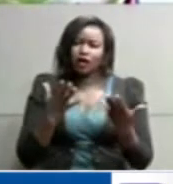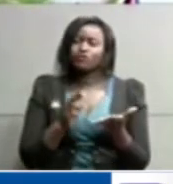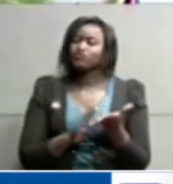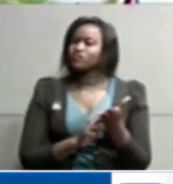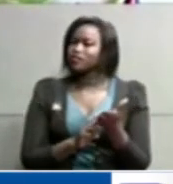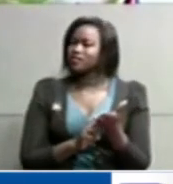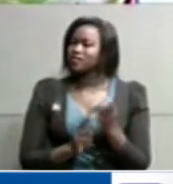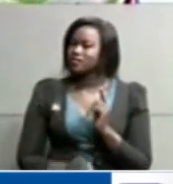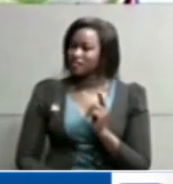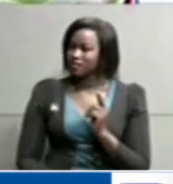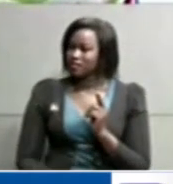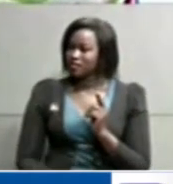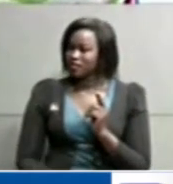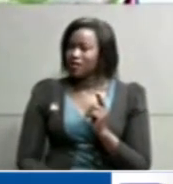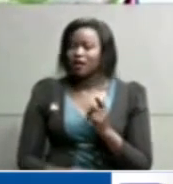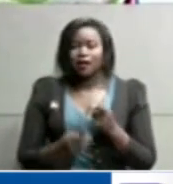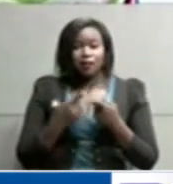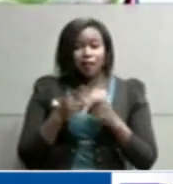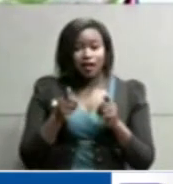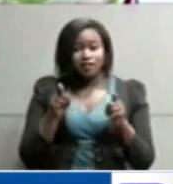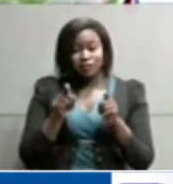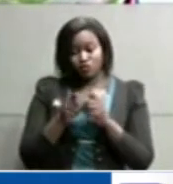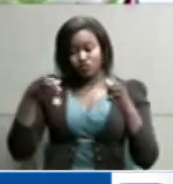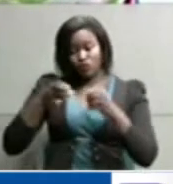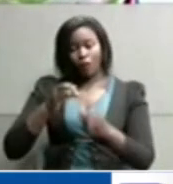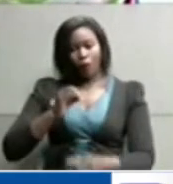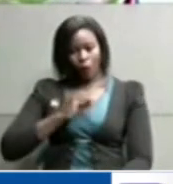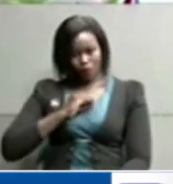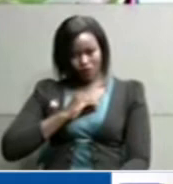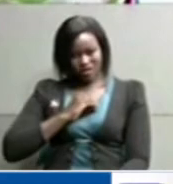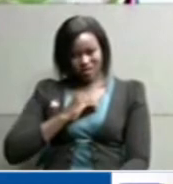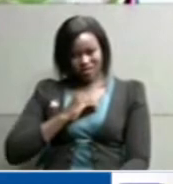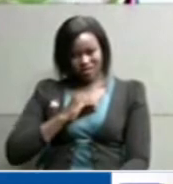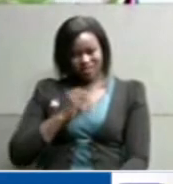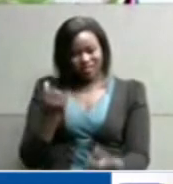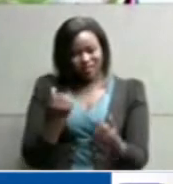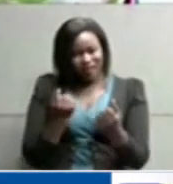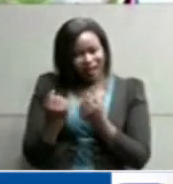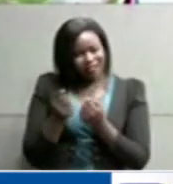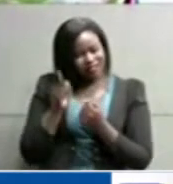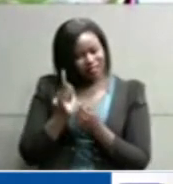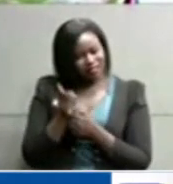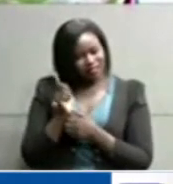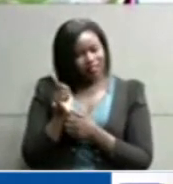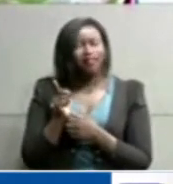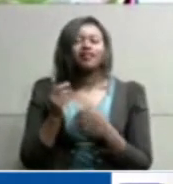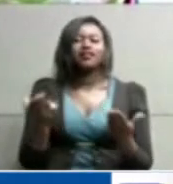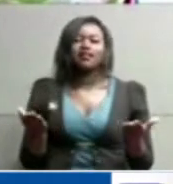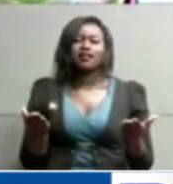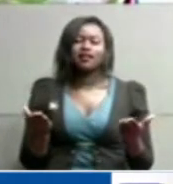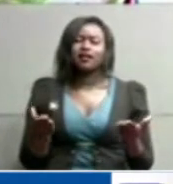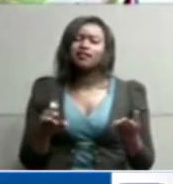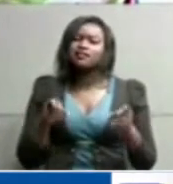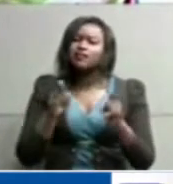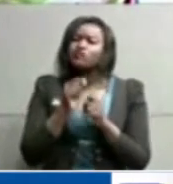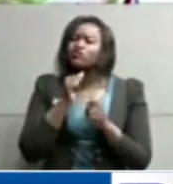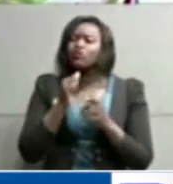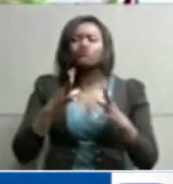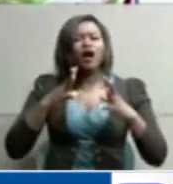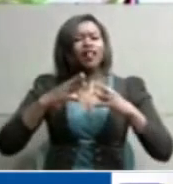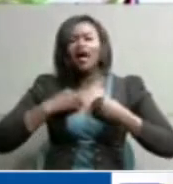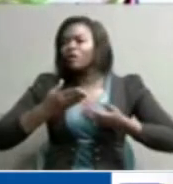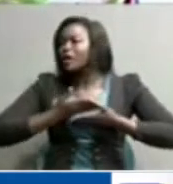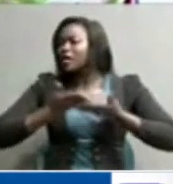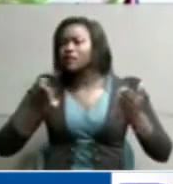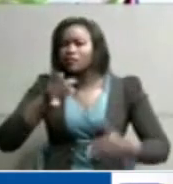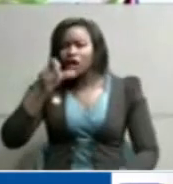But also for the owners of those vehicles, of those systems, to not allow anybody who has got